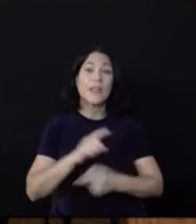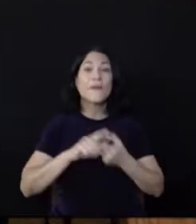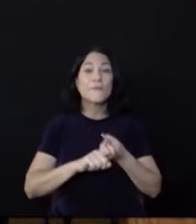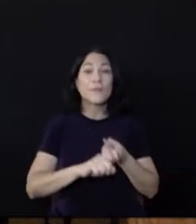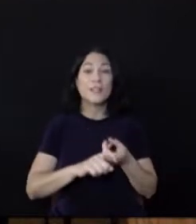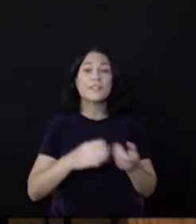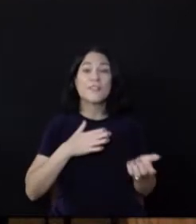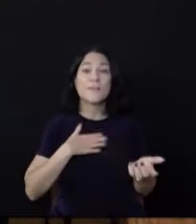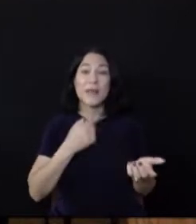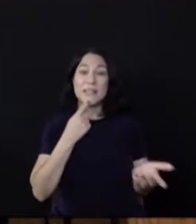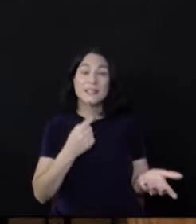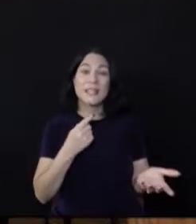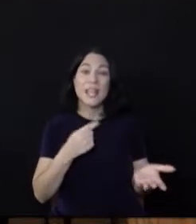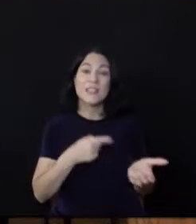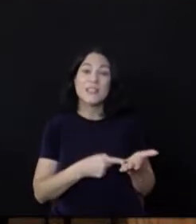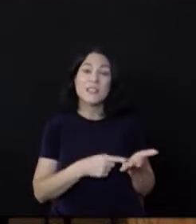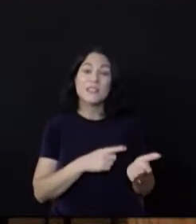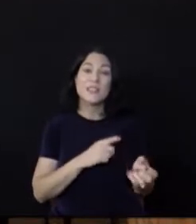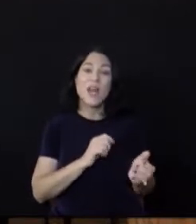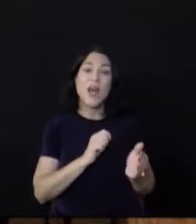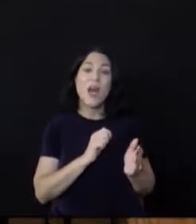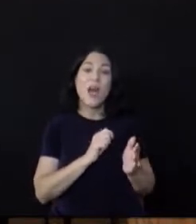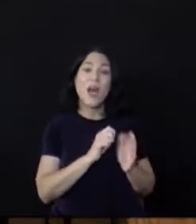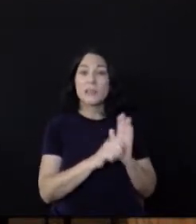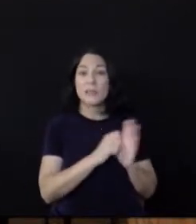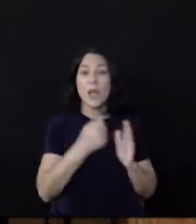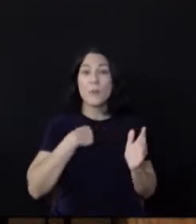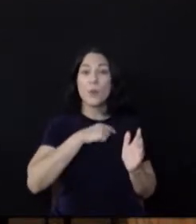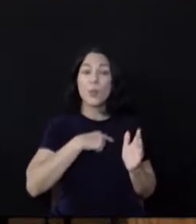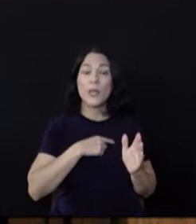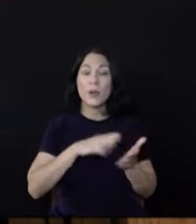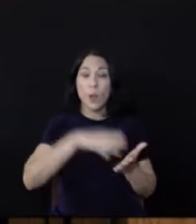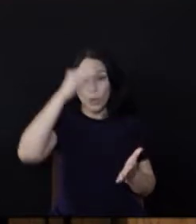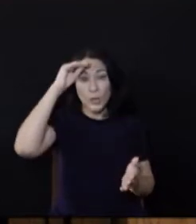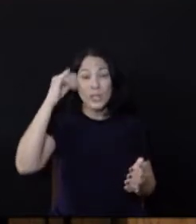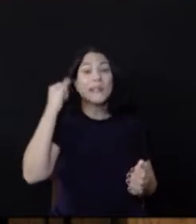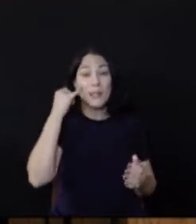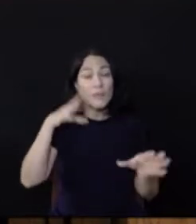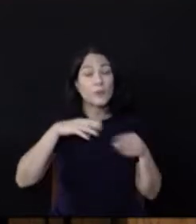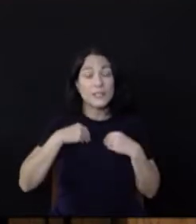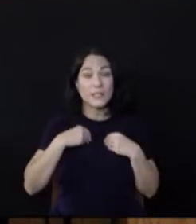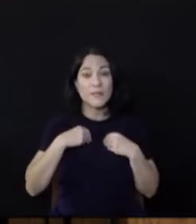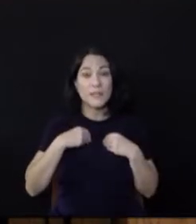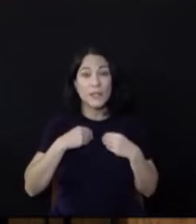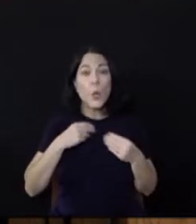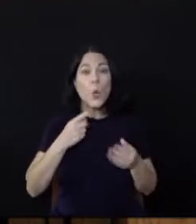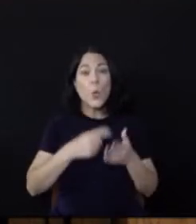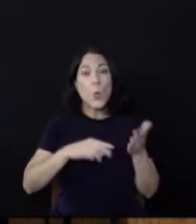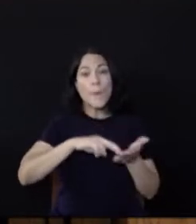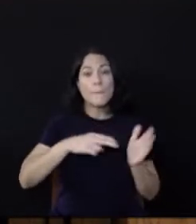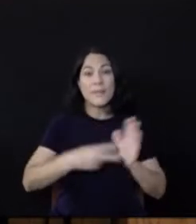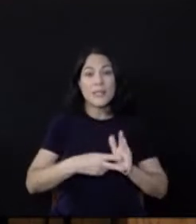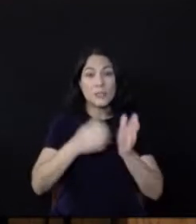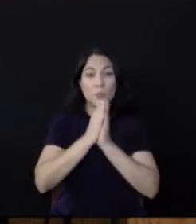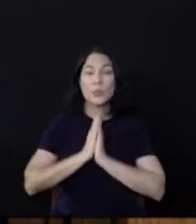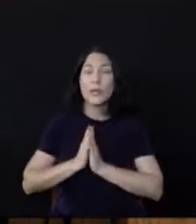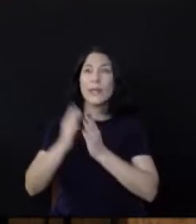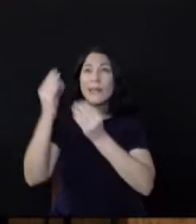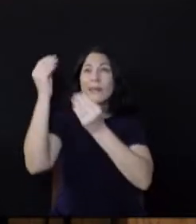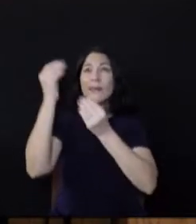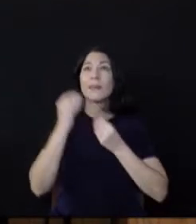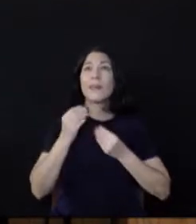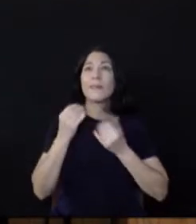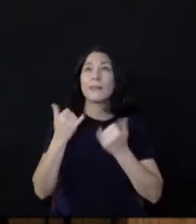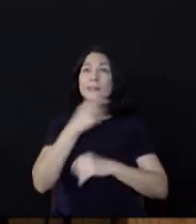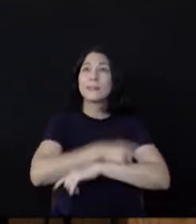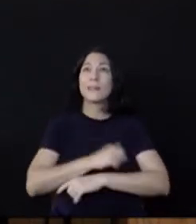long ago, this is a time where we are learning, if we will receive it, what it means to pray, give us this day our daily bread. Every day is new, and so